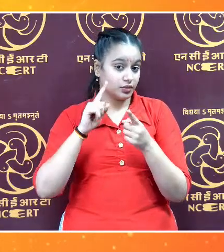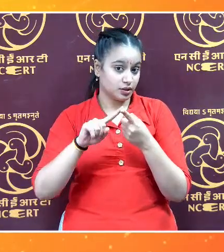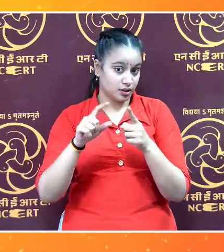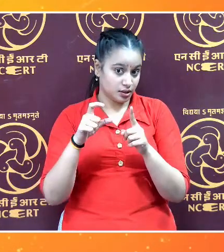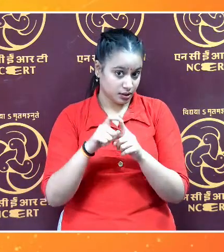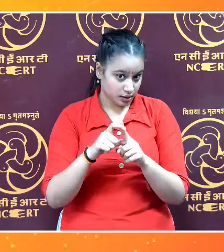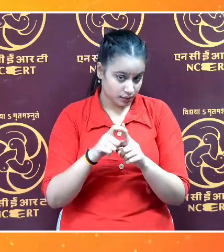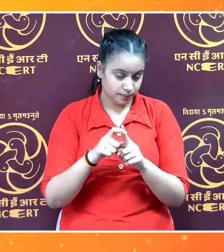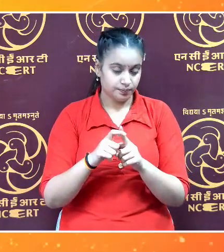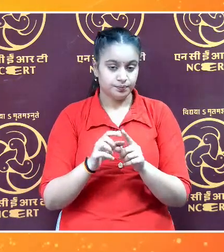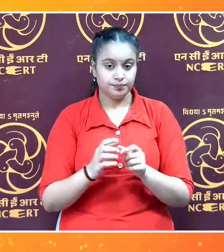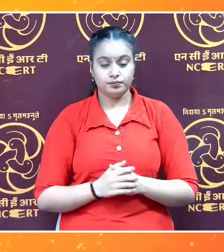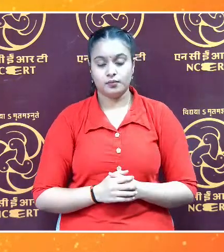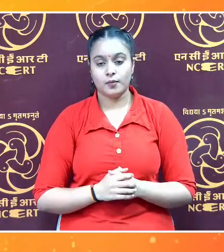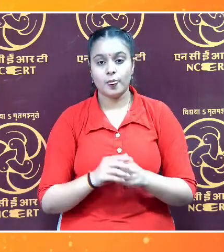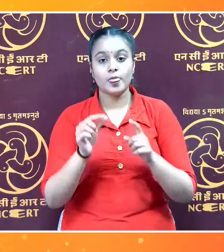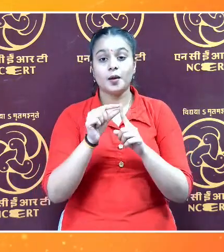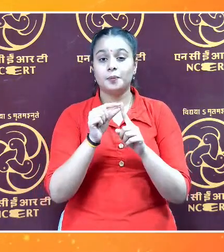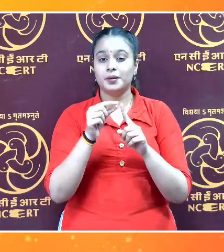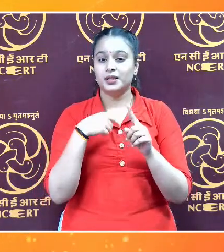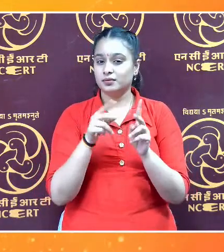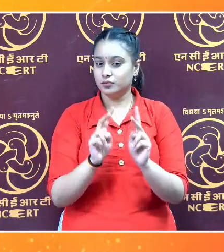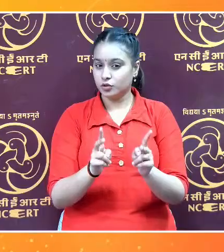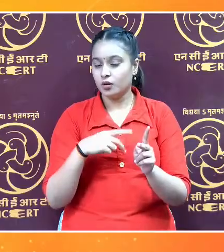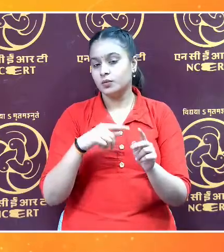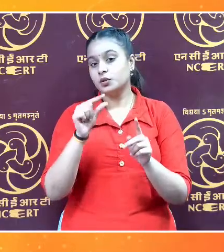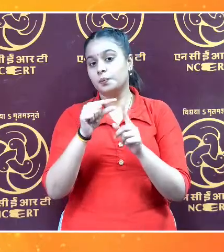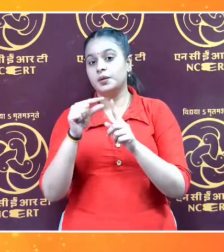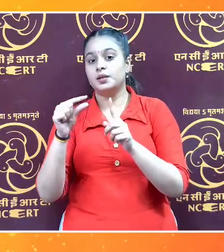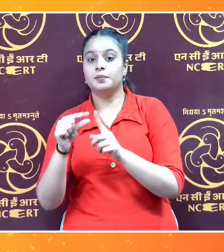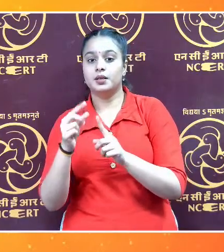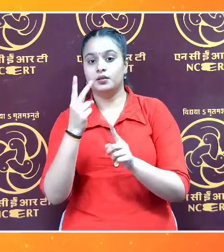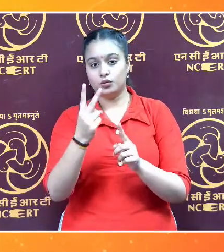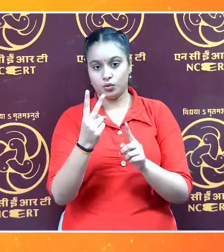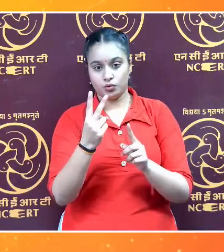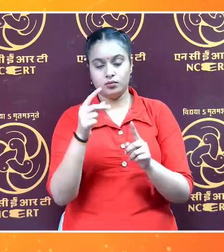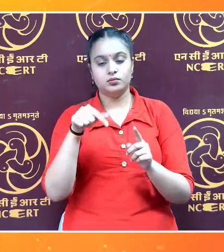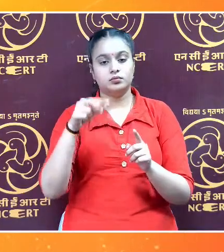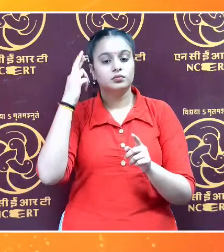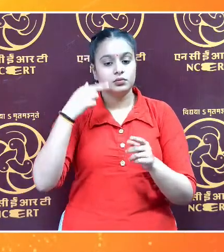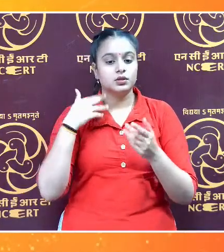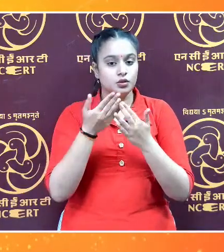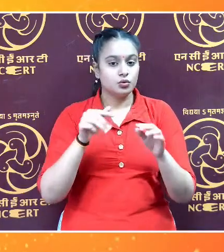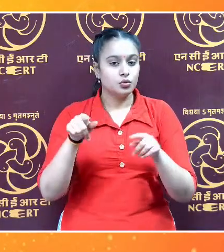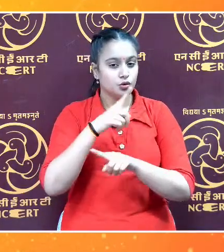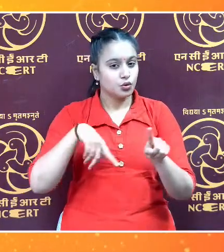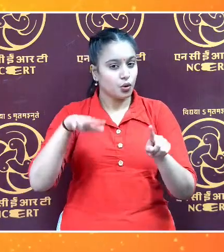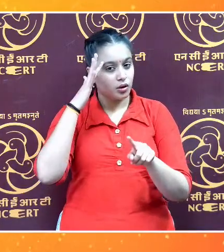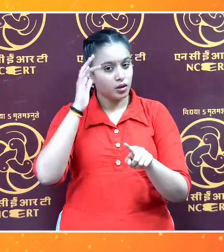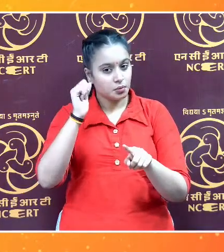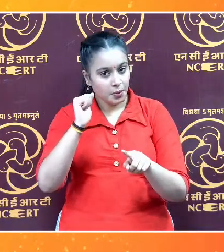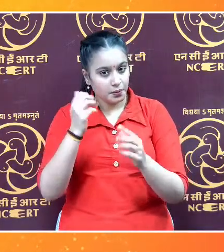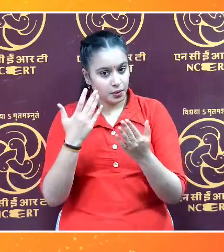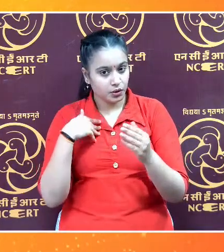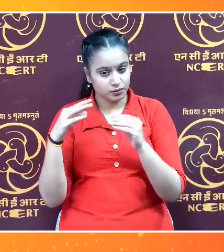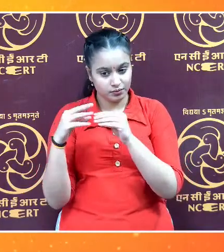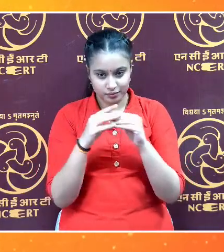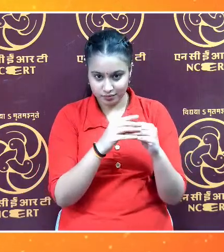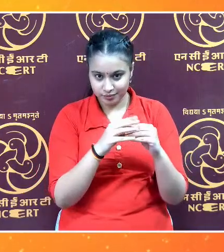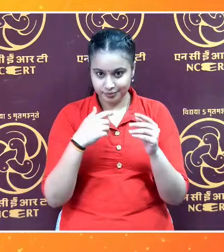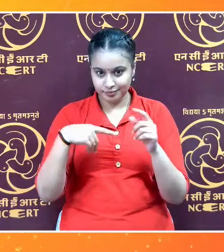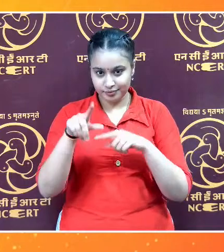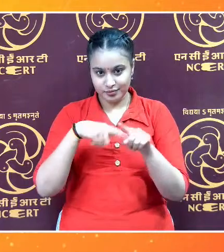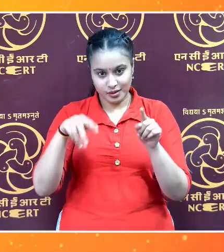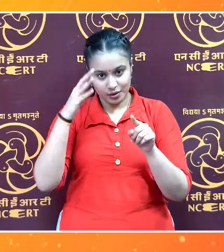a vowel, and P is the consonant, so we will put double P. Right. So this way the children can, remember the spellings also. It will be easy for them